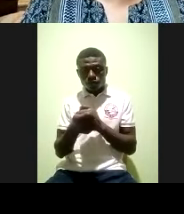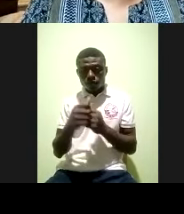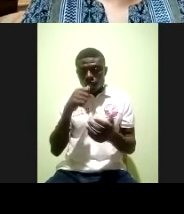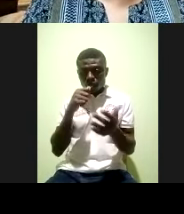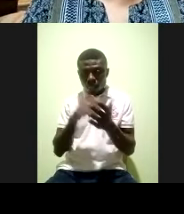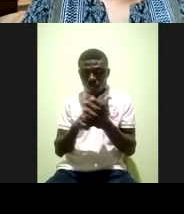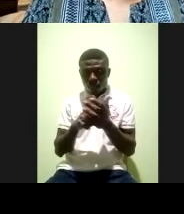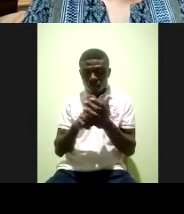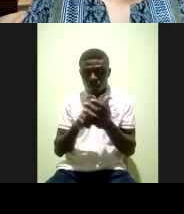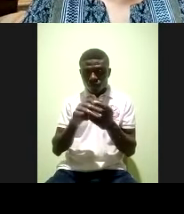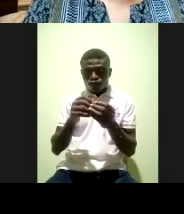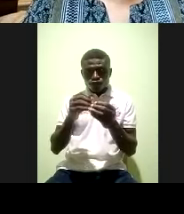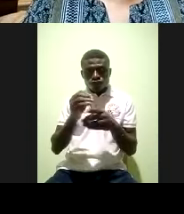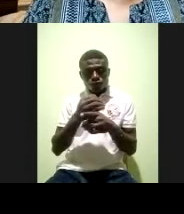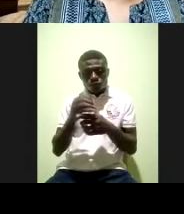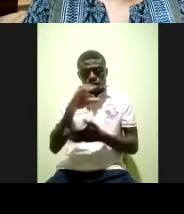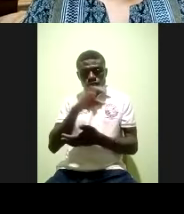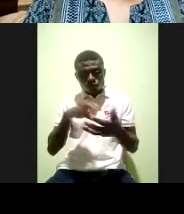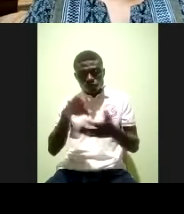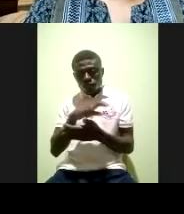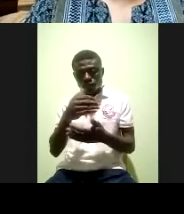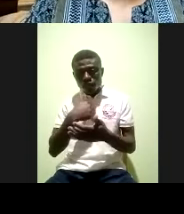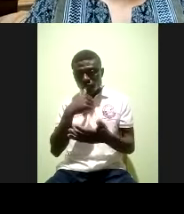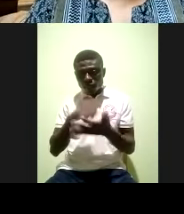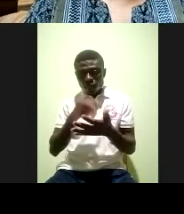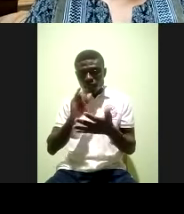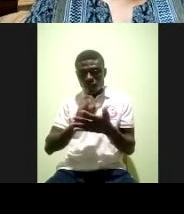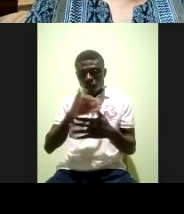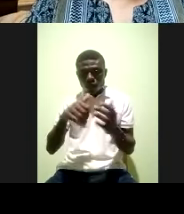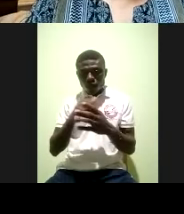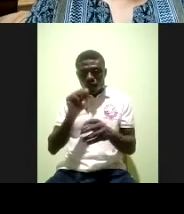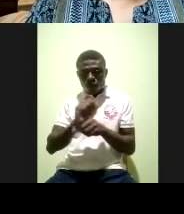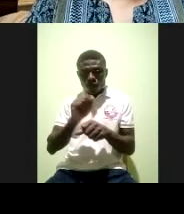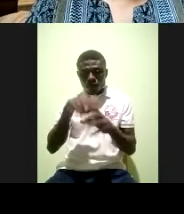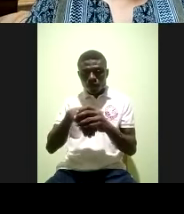orientation confusion, reversal letter sequence.